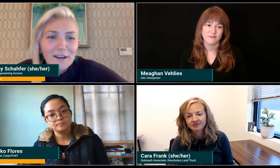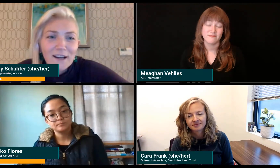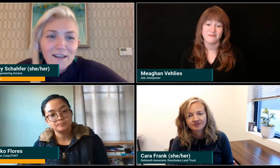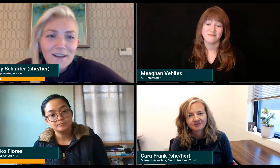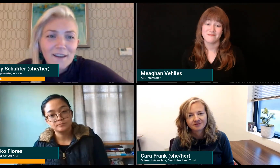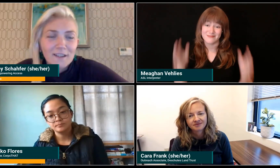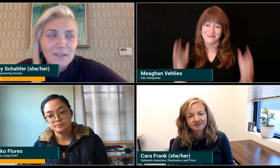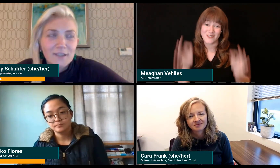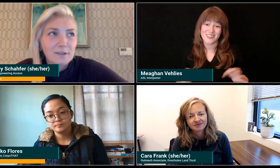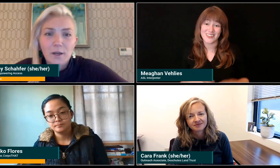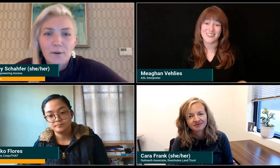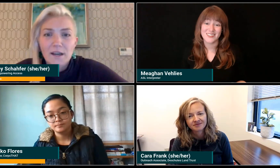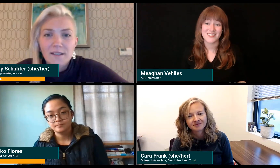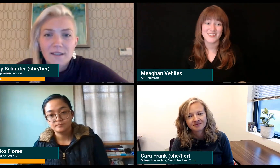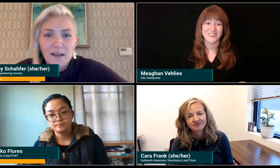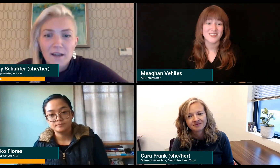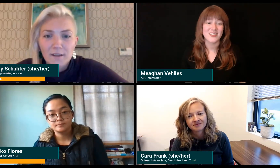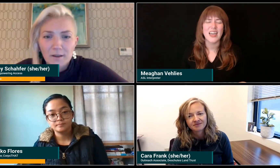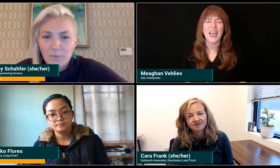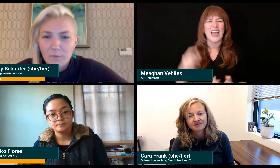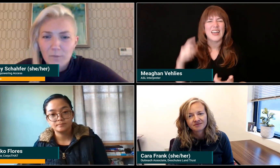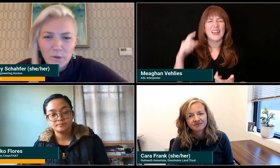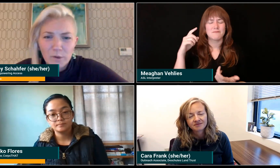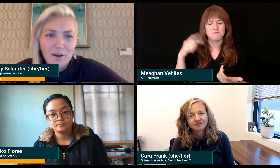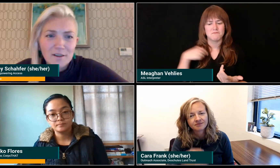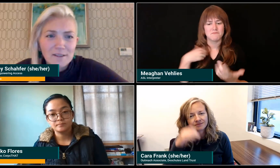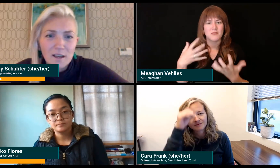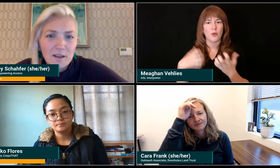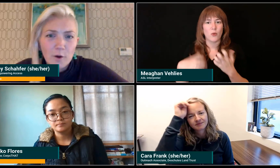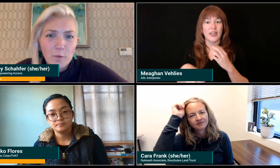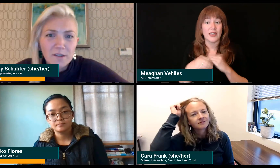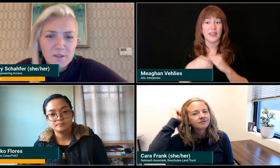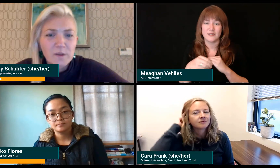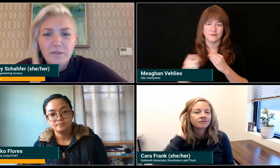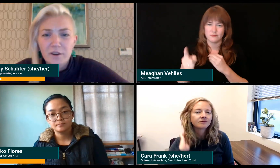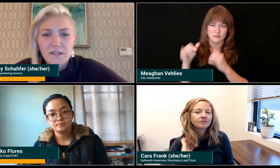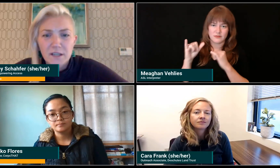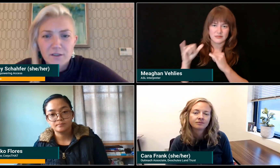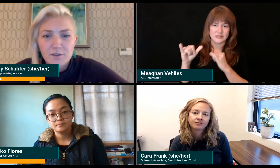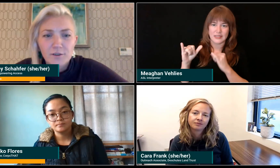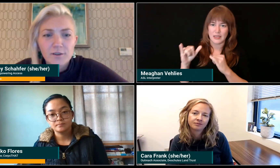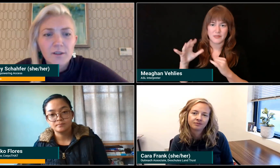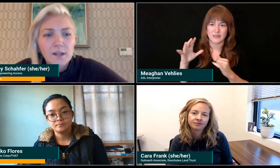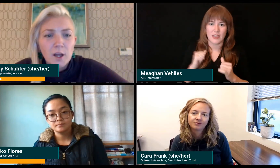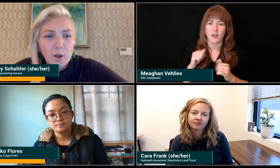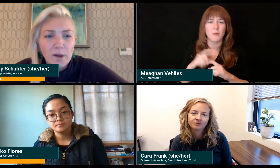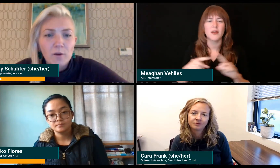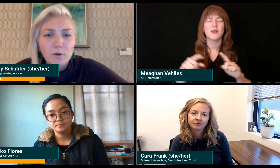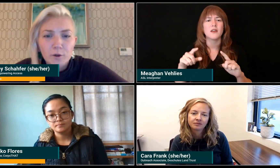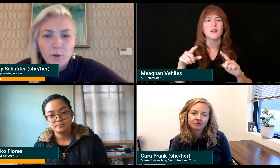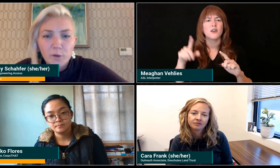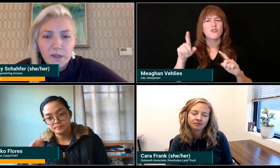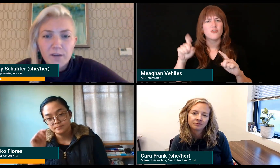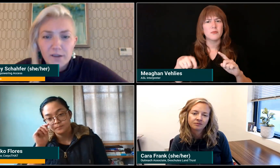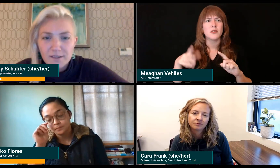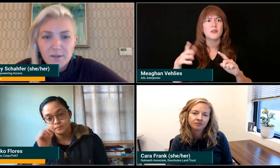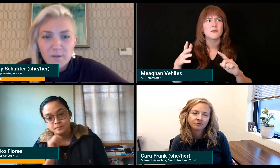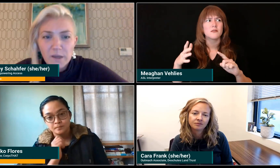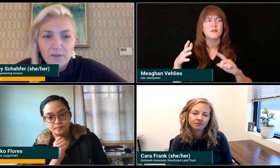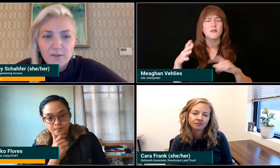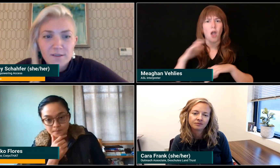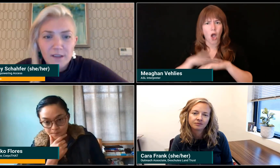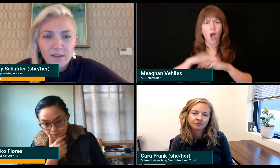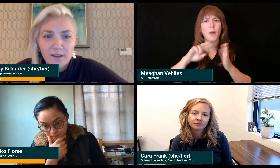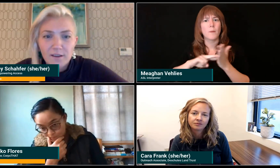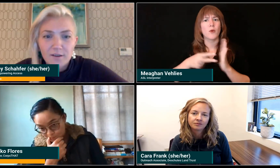Definitely. I think the only thing I would add to that, pretty much what Cara is saying though, but just being very intentional about who you're bringing on to